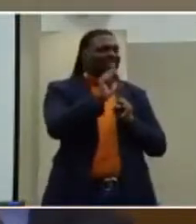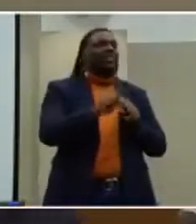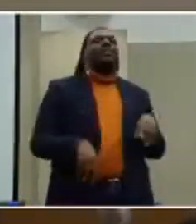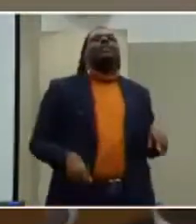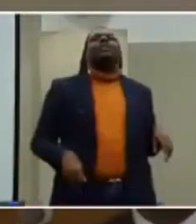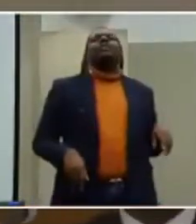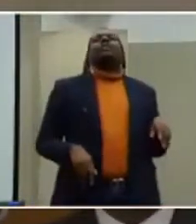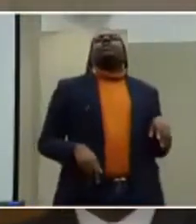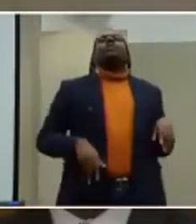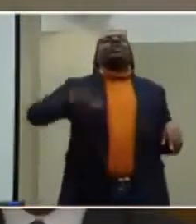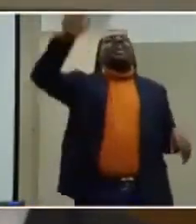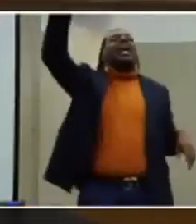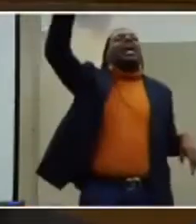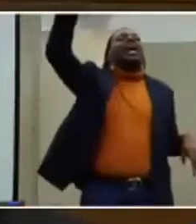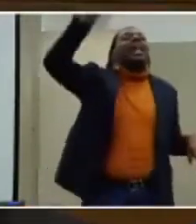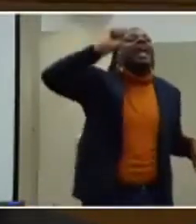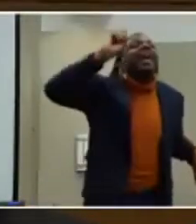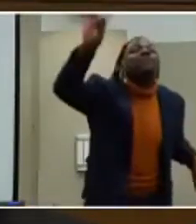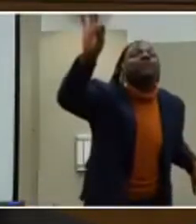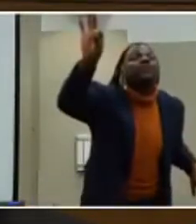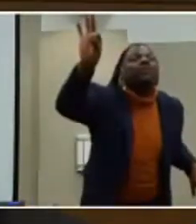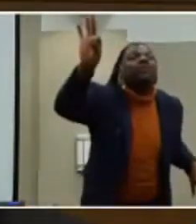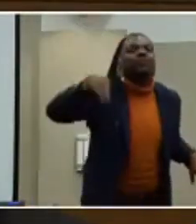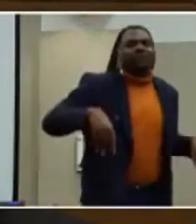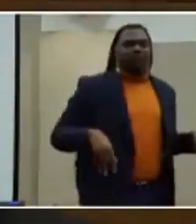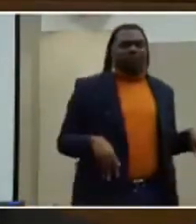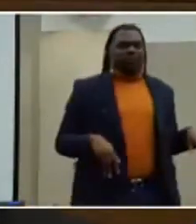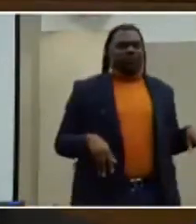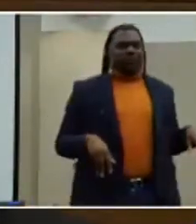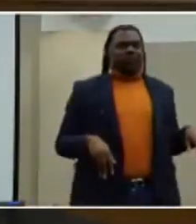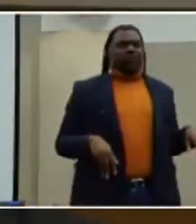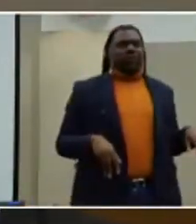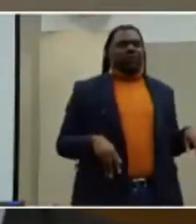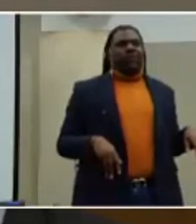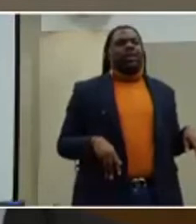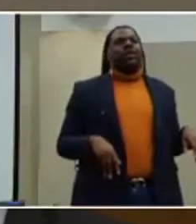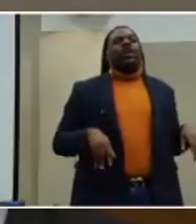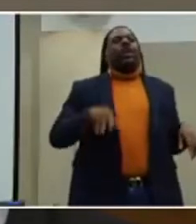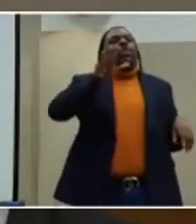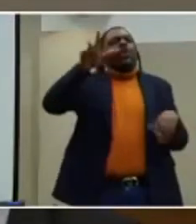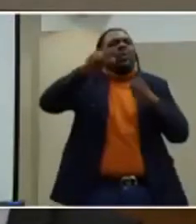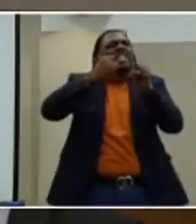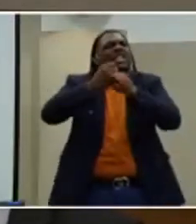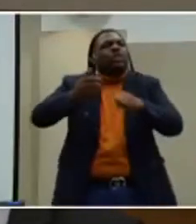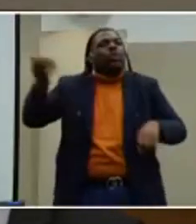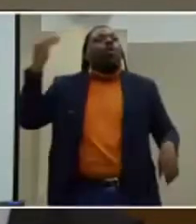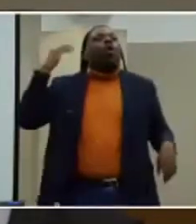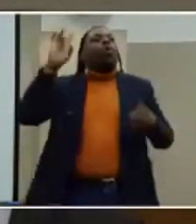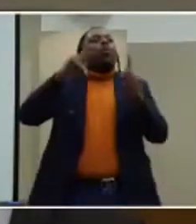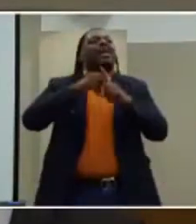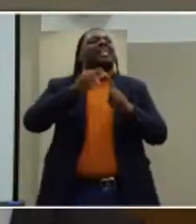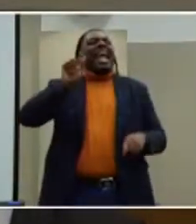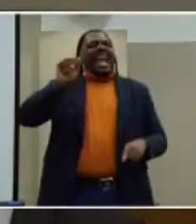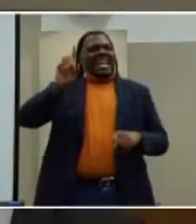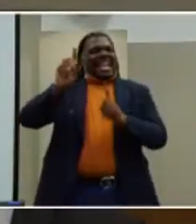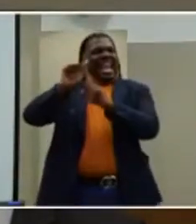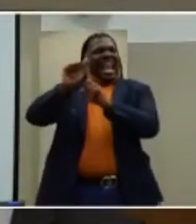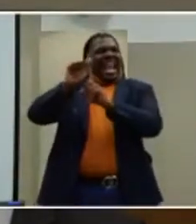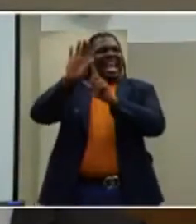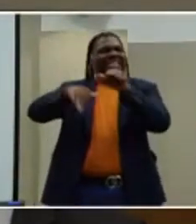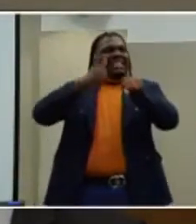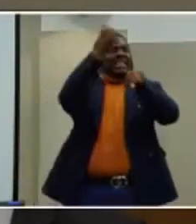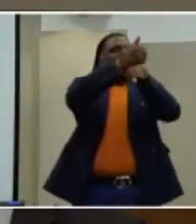I'd like to see a raise of hands. Is anybody on the lawn the day 33 years ago when the ADA was